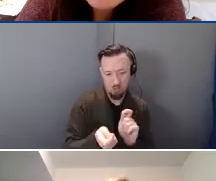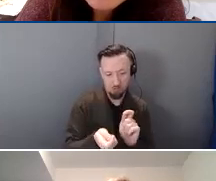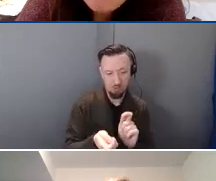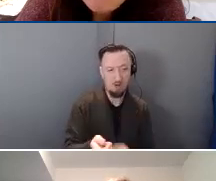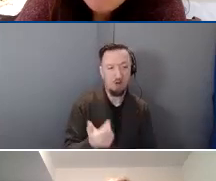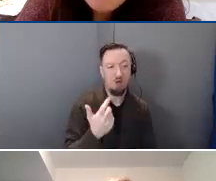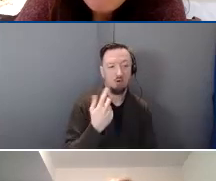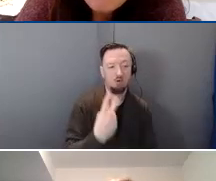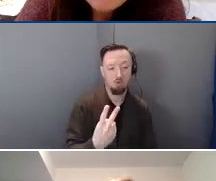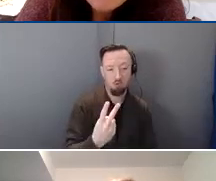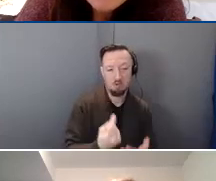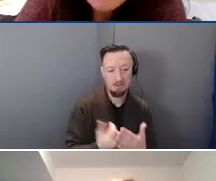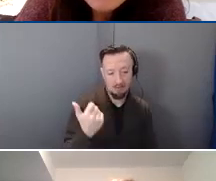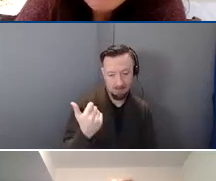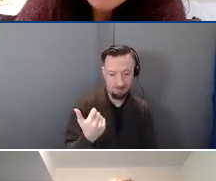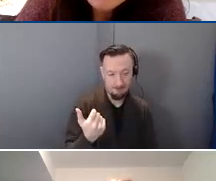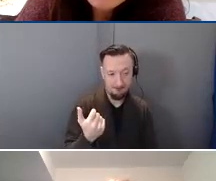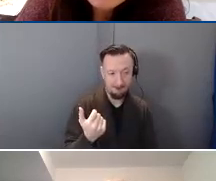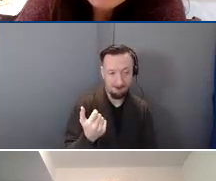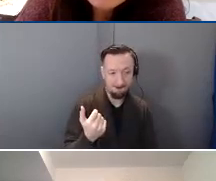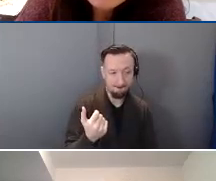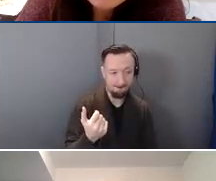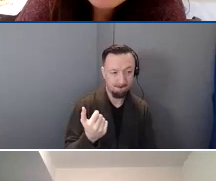codes were deleted.